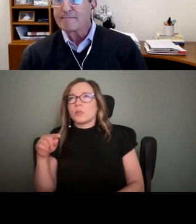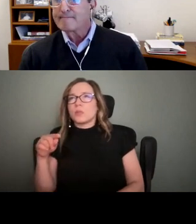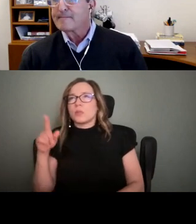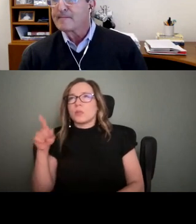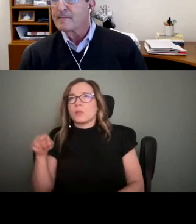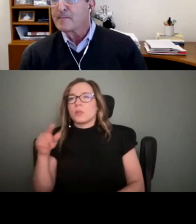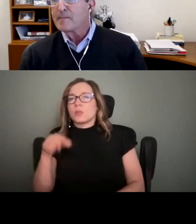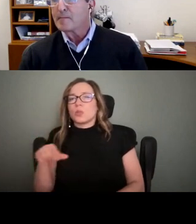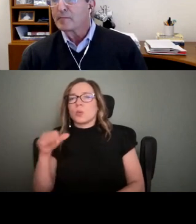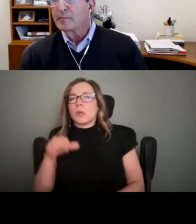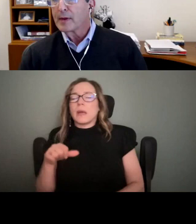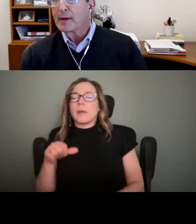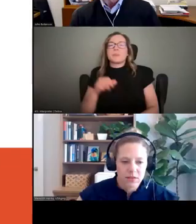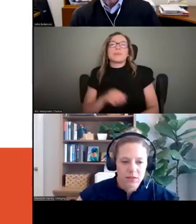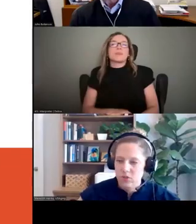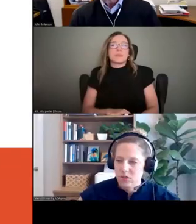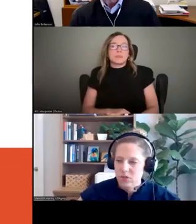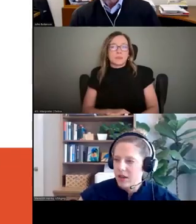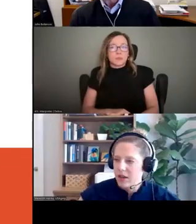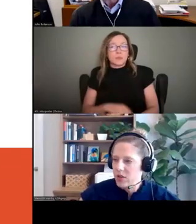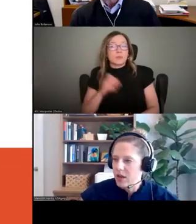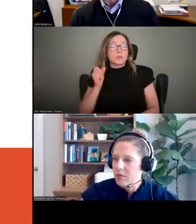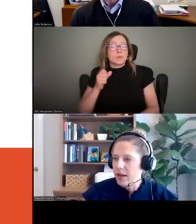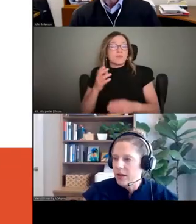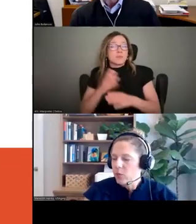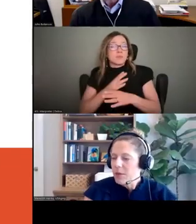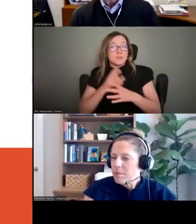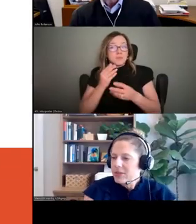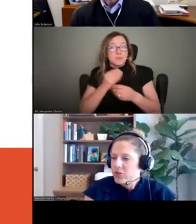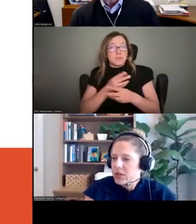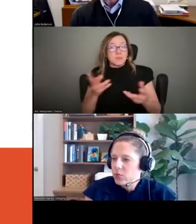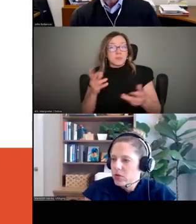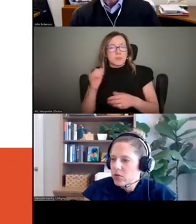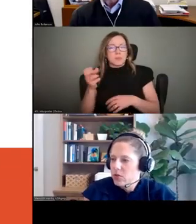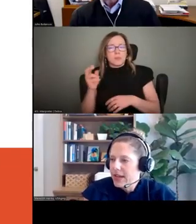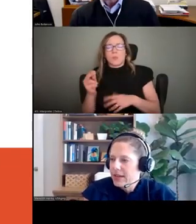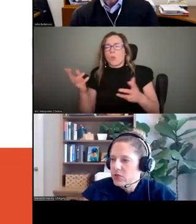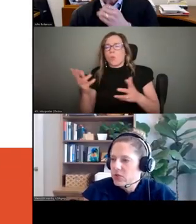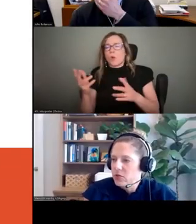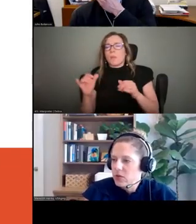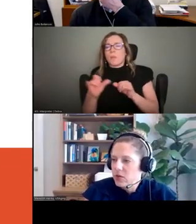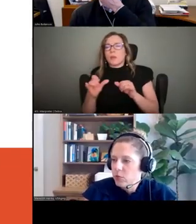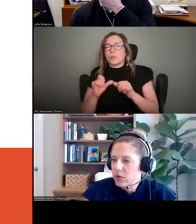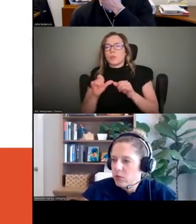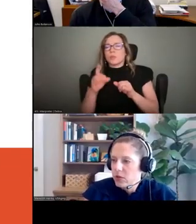in the Q&A. Yeah, I can go ahead and share that with you, John. What metrics